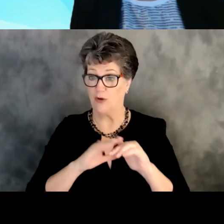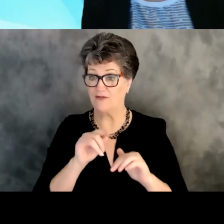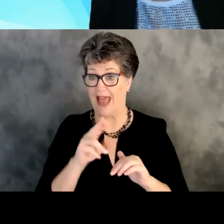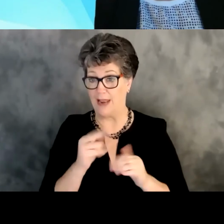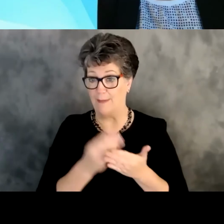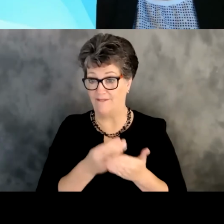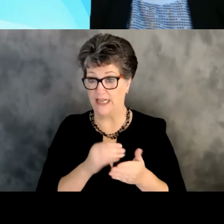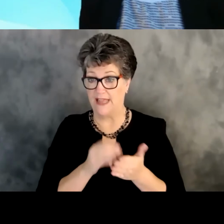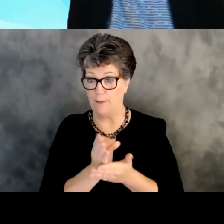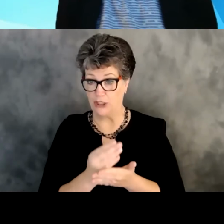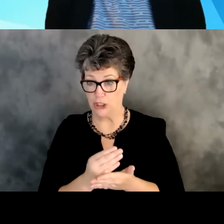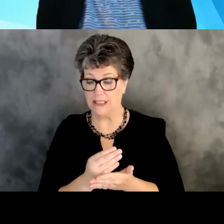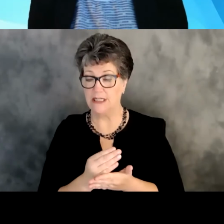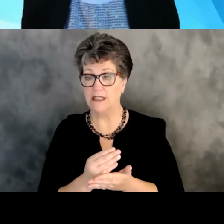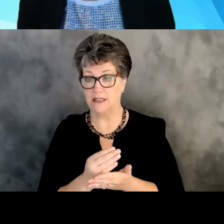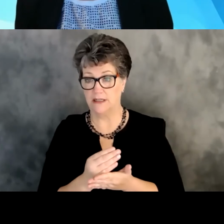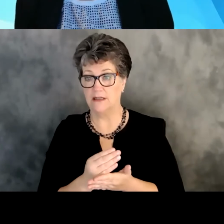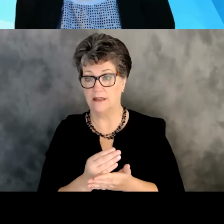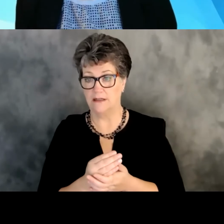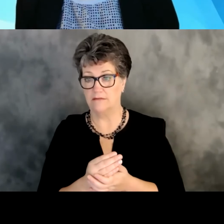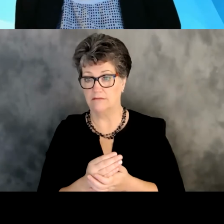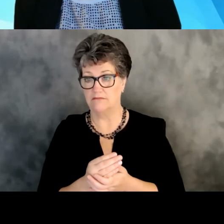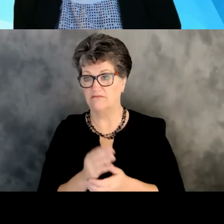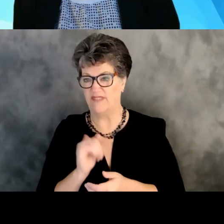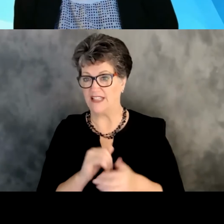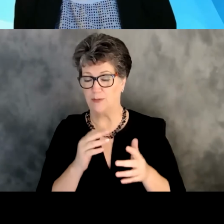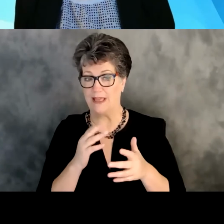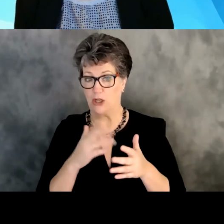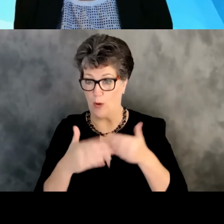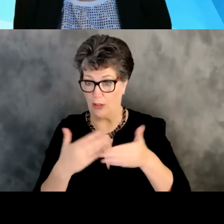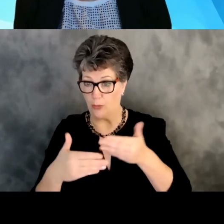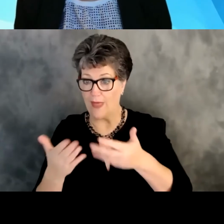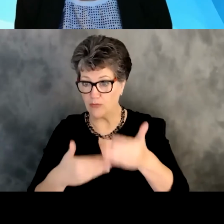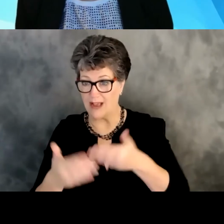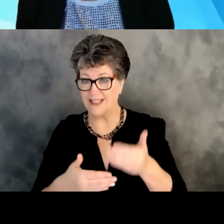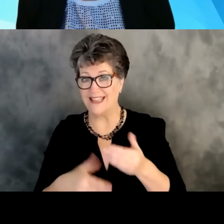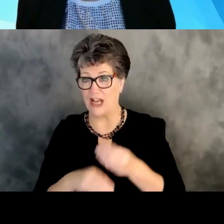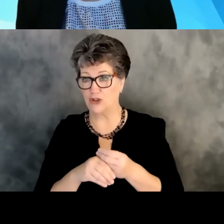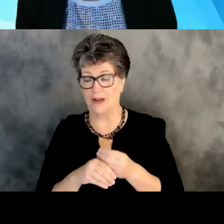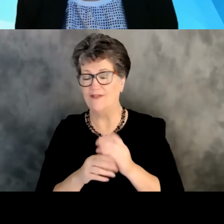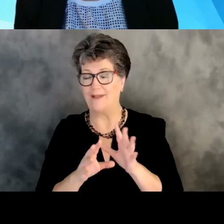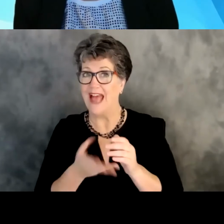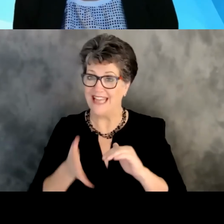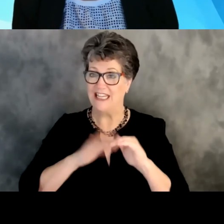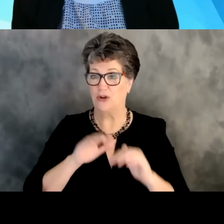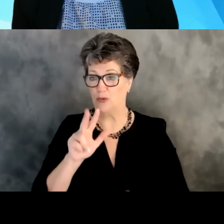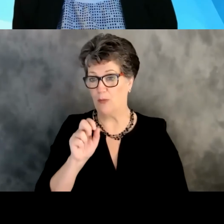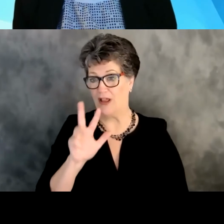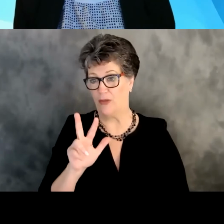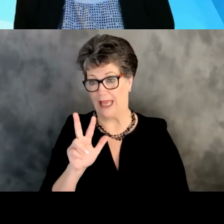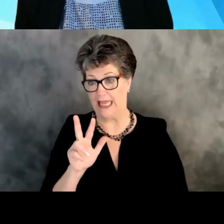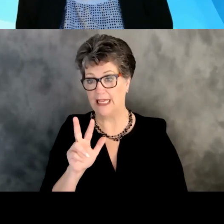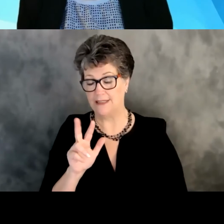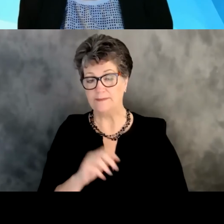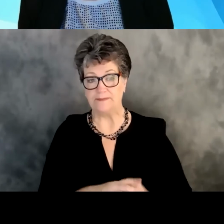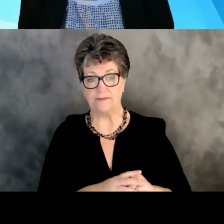in the budget. And that has been moving through that extra that additional 3.3.